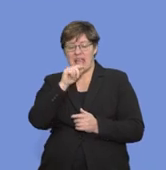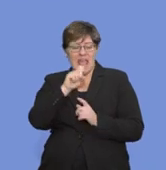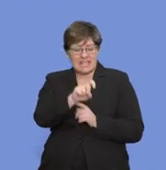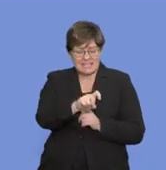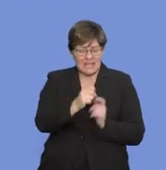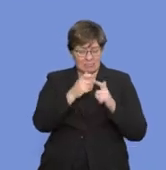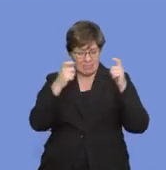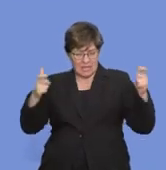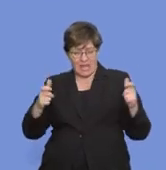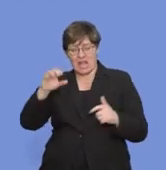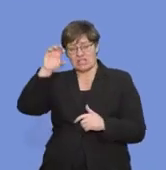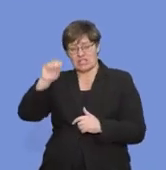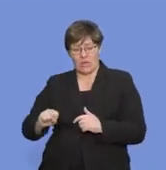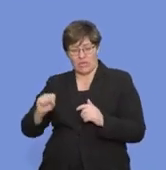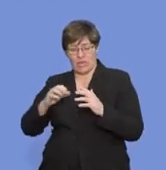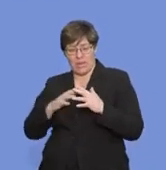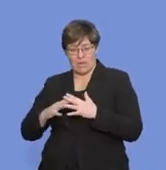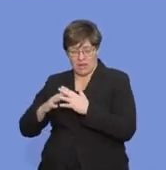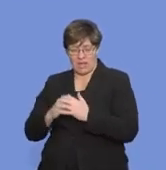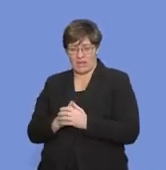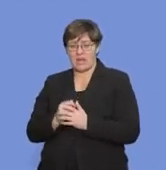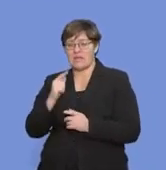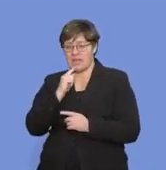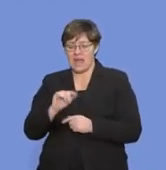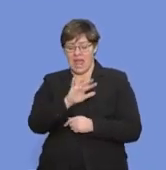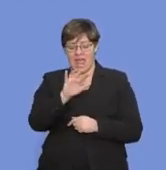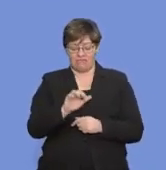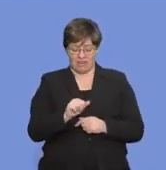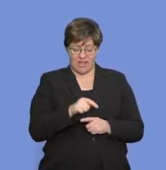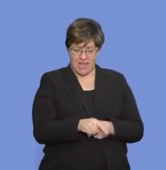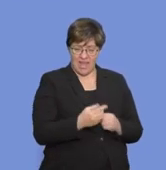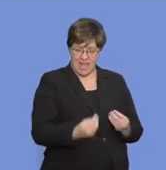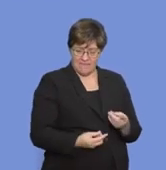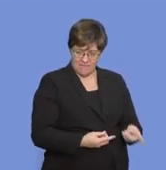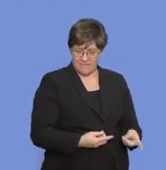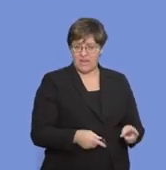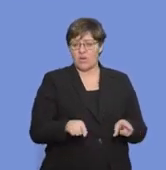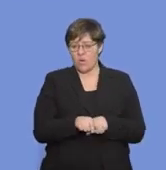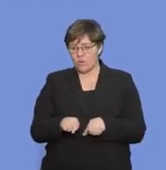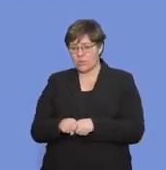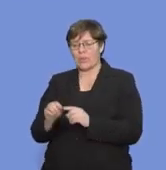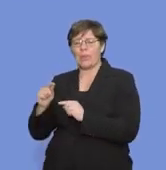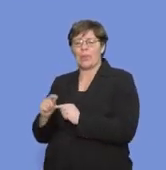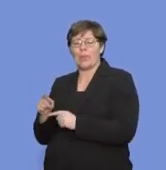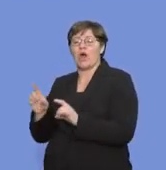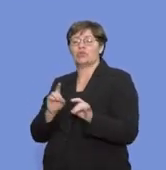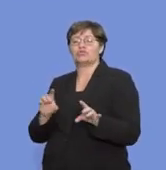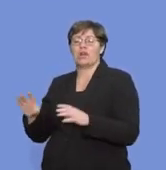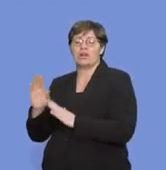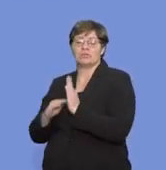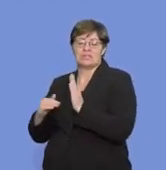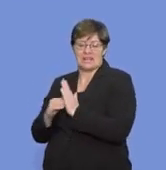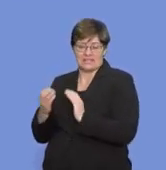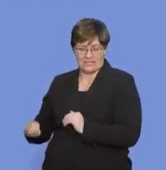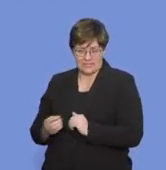South American continent, the giant pangolin we find in Africa, and then the spiny anteater we